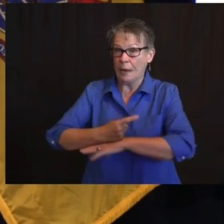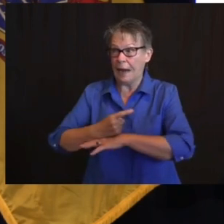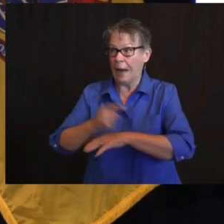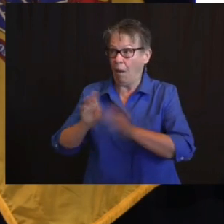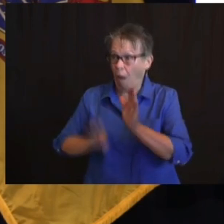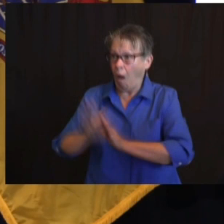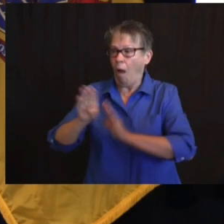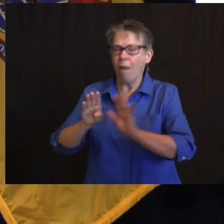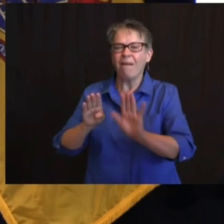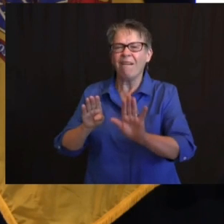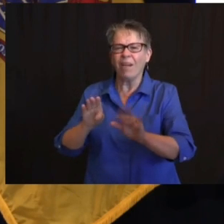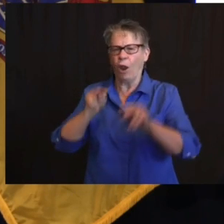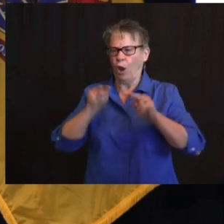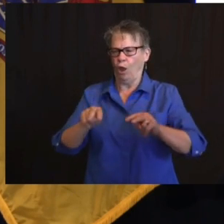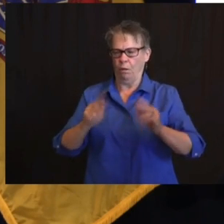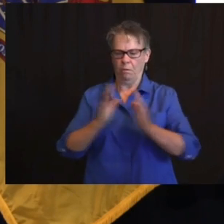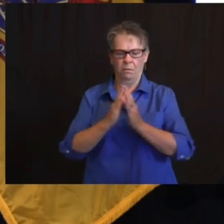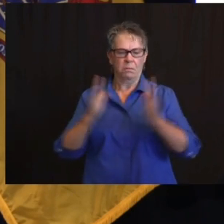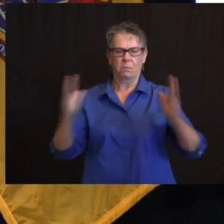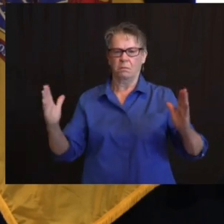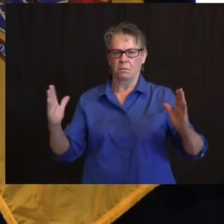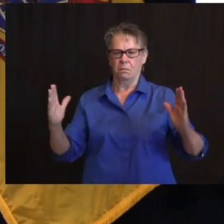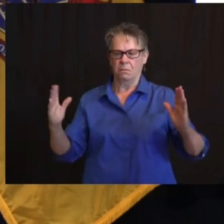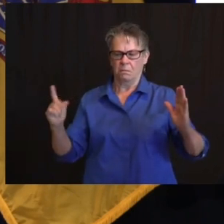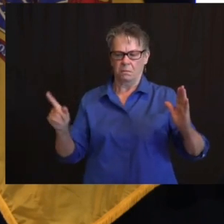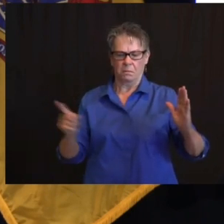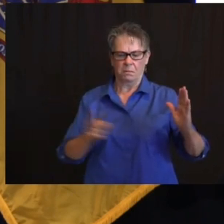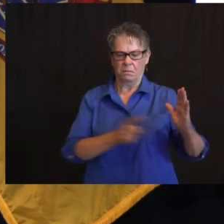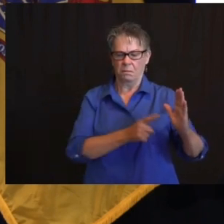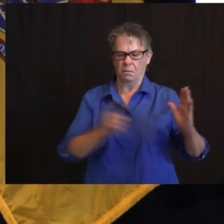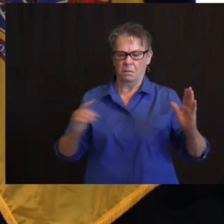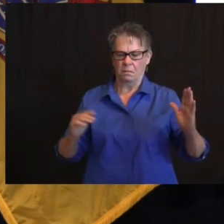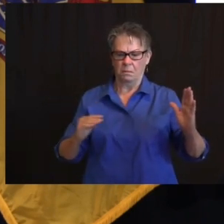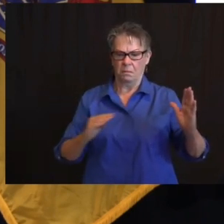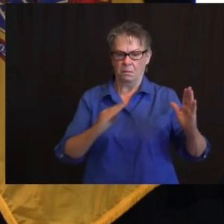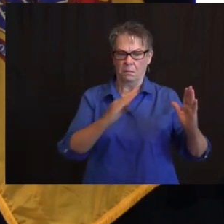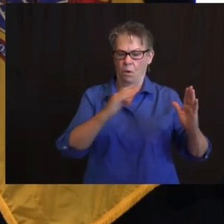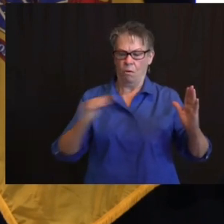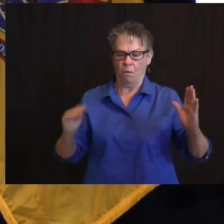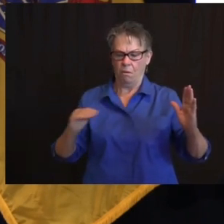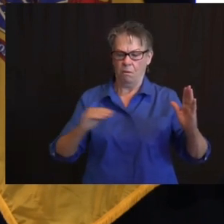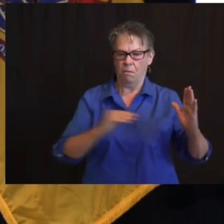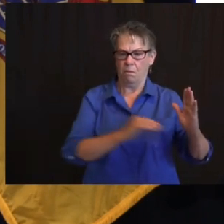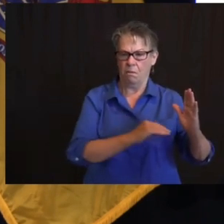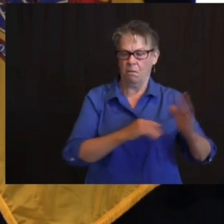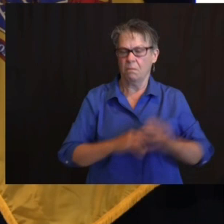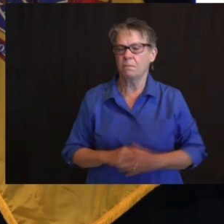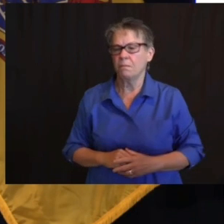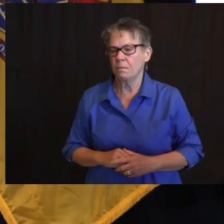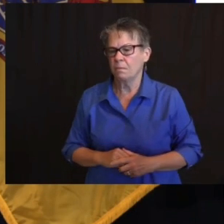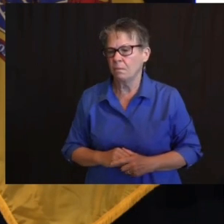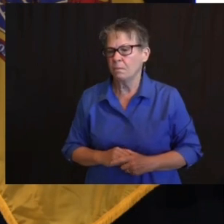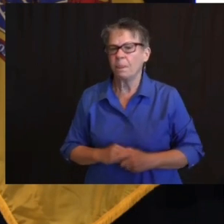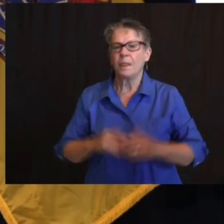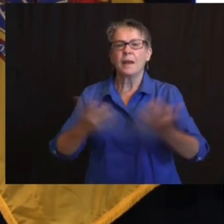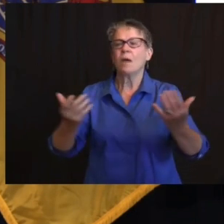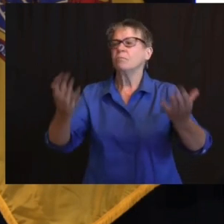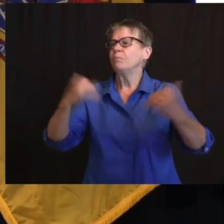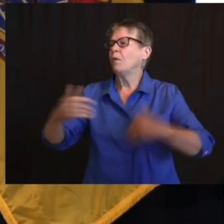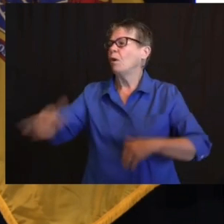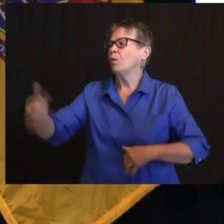times. Judy, either on that or on the advisory? You good? Okay. Elise, do you have something else?